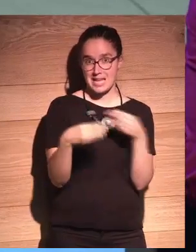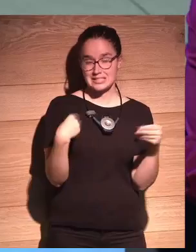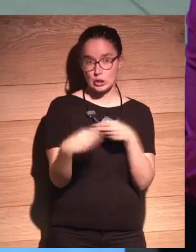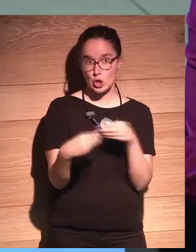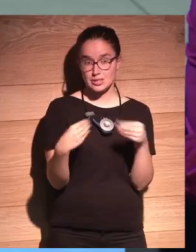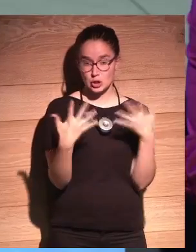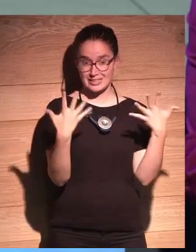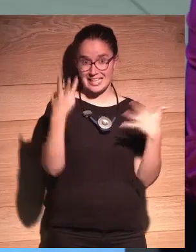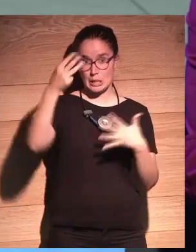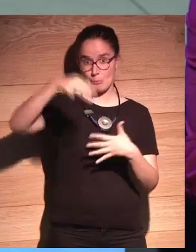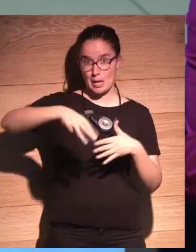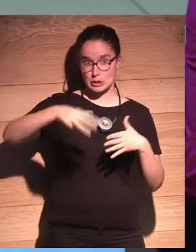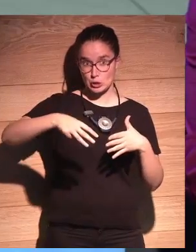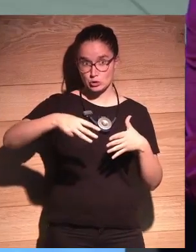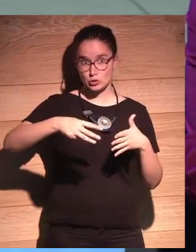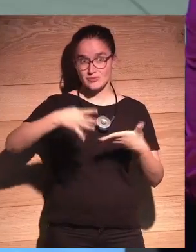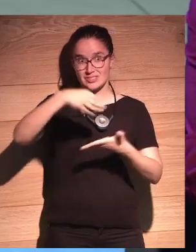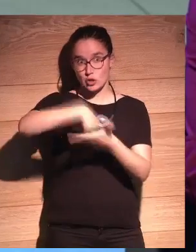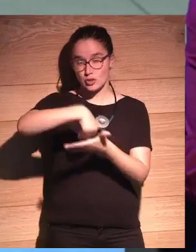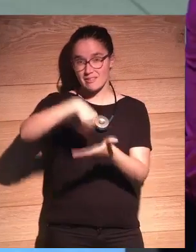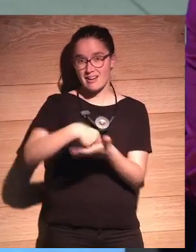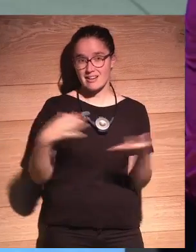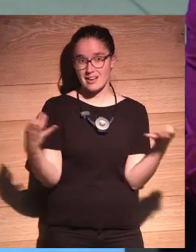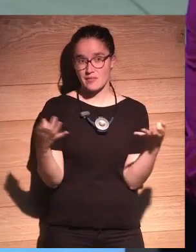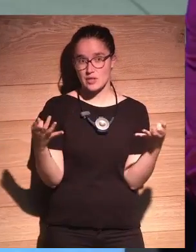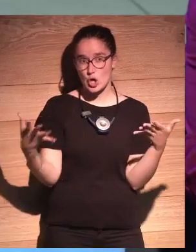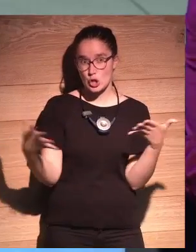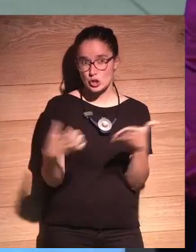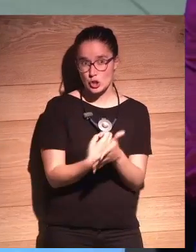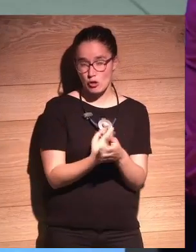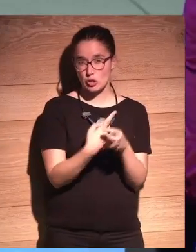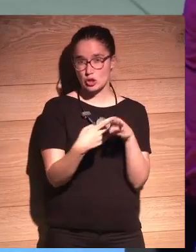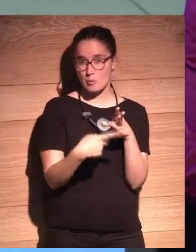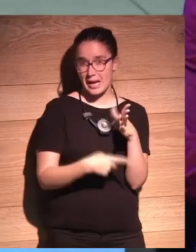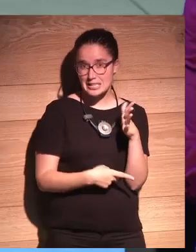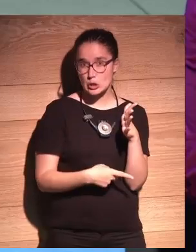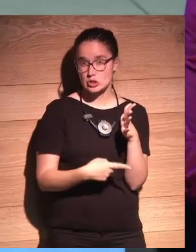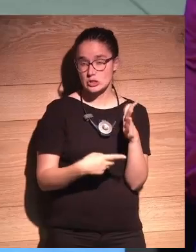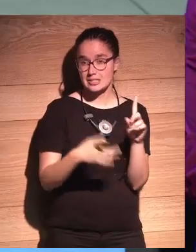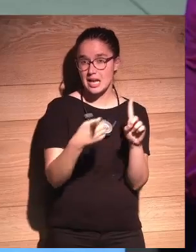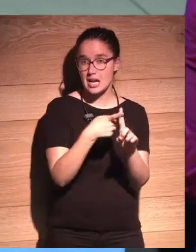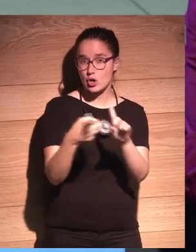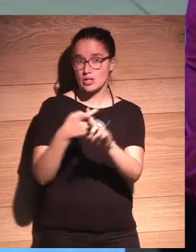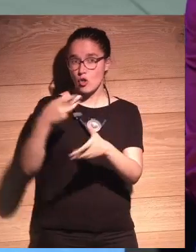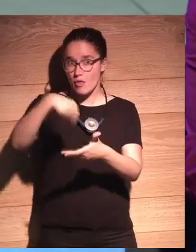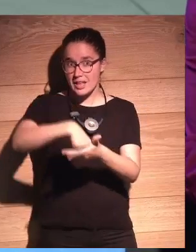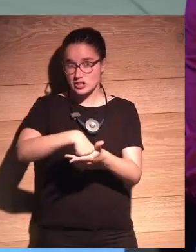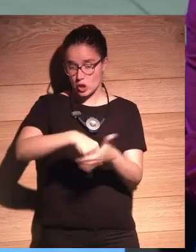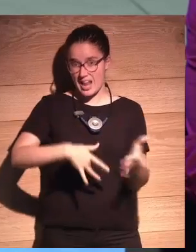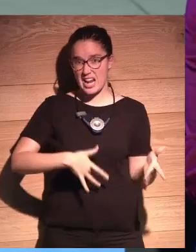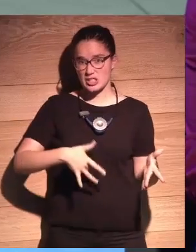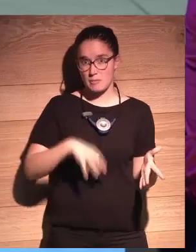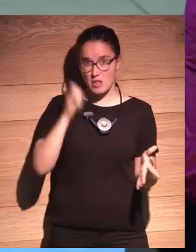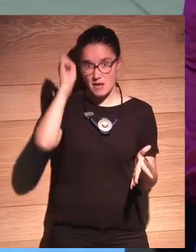was found on the Spanish coast that had died also due to plastic. And in this